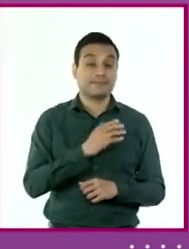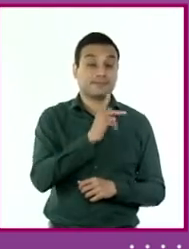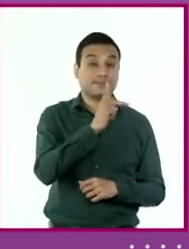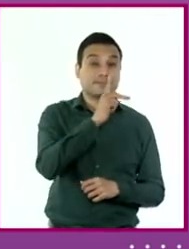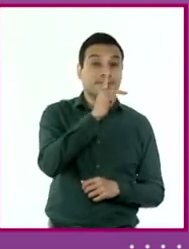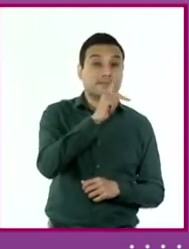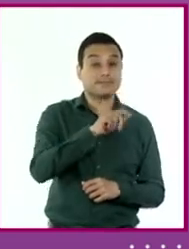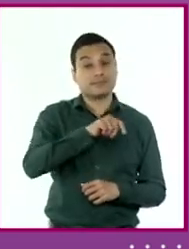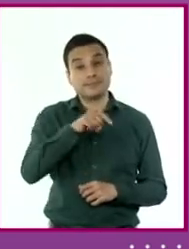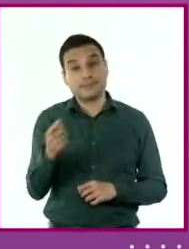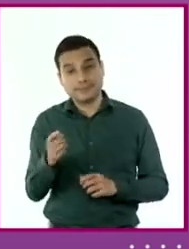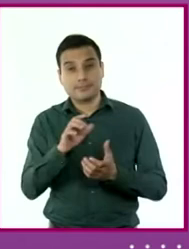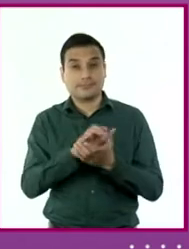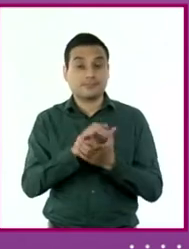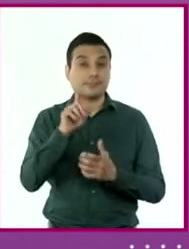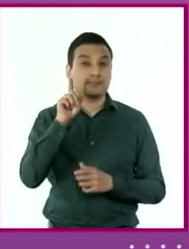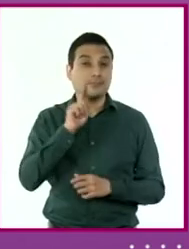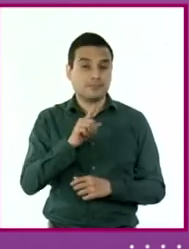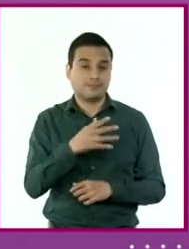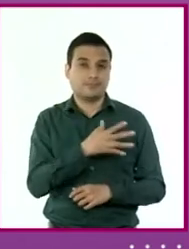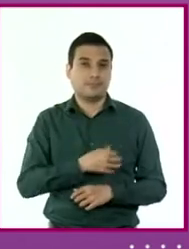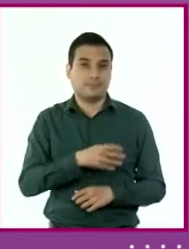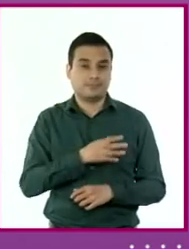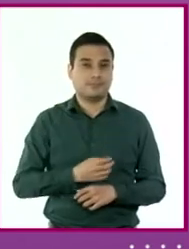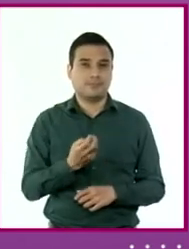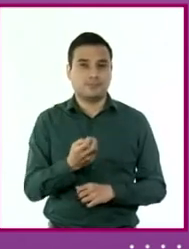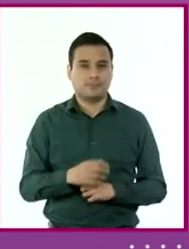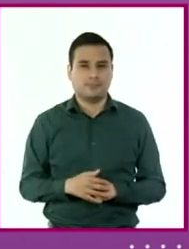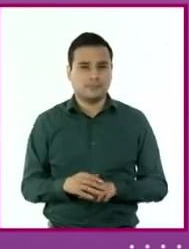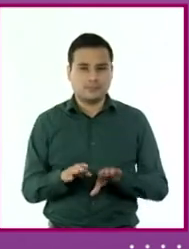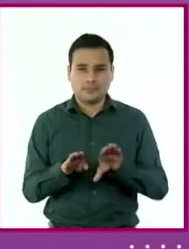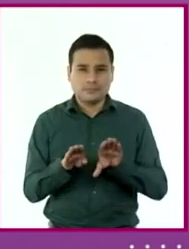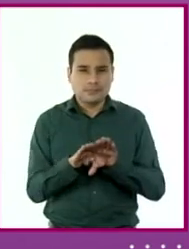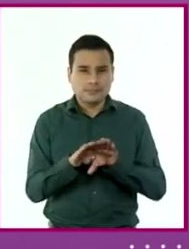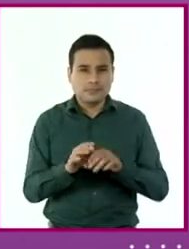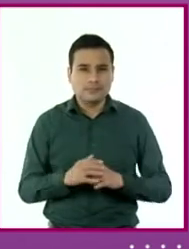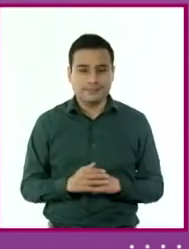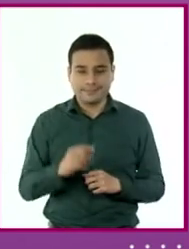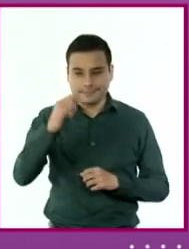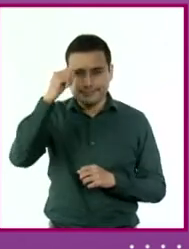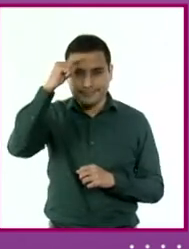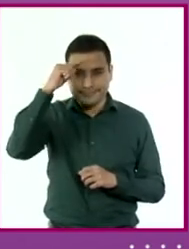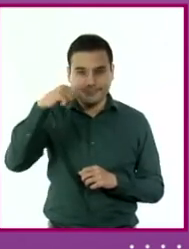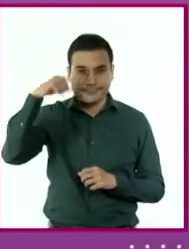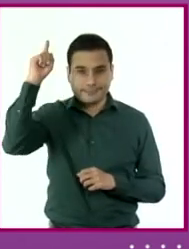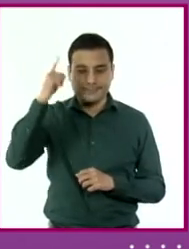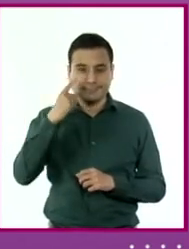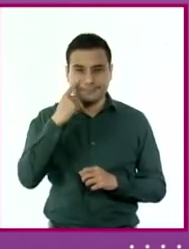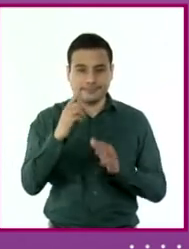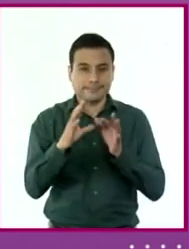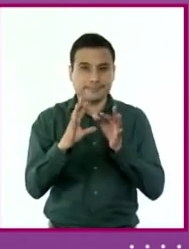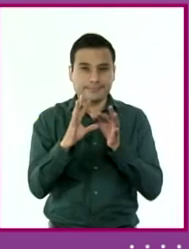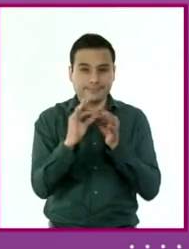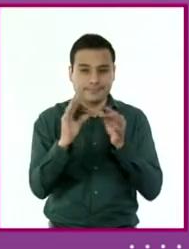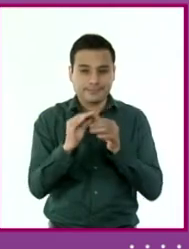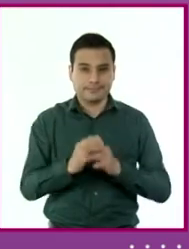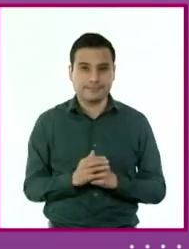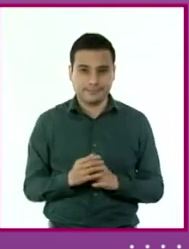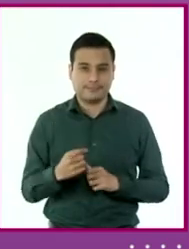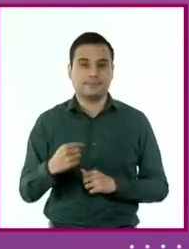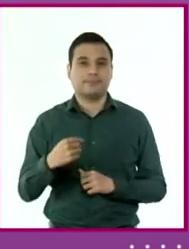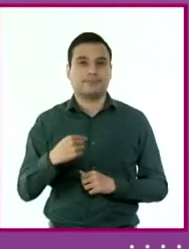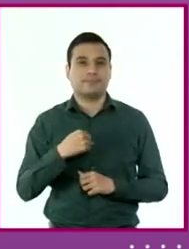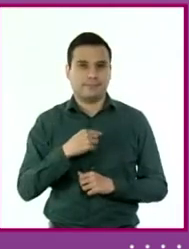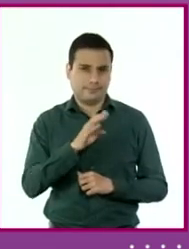father's new wife. Who's this again, please? It's easy, Diego. I'm the